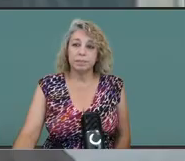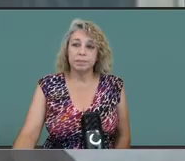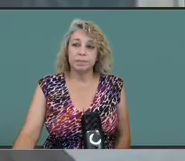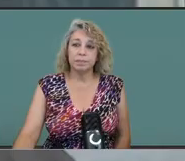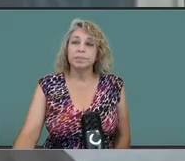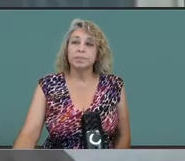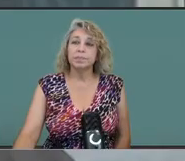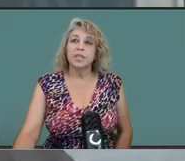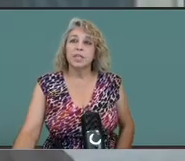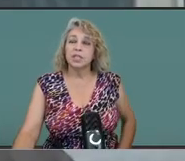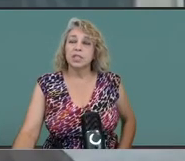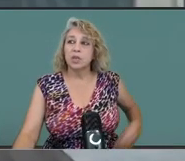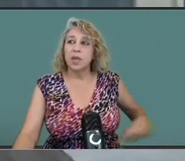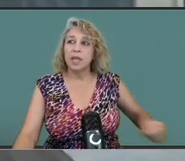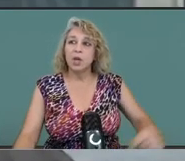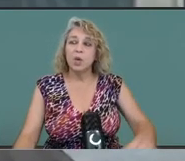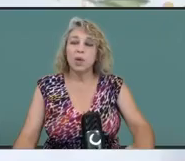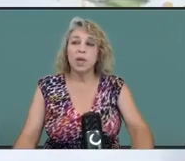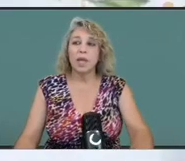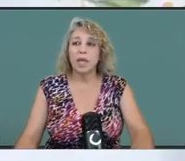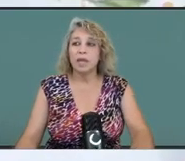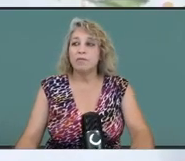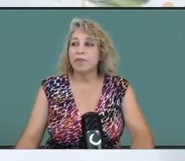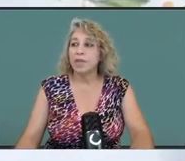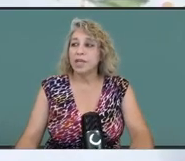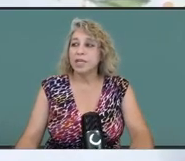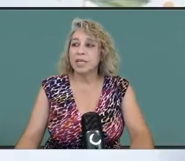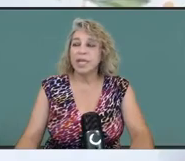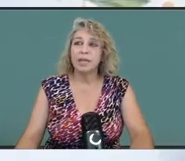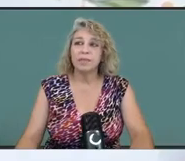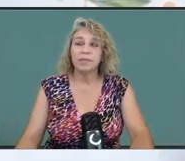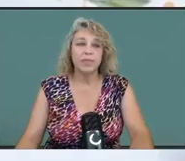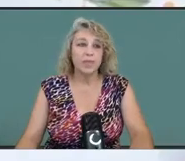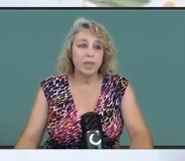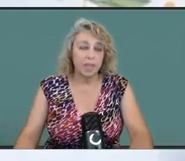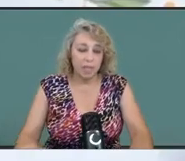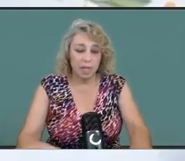nuestros amigos. So hello and very good day.